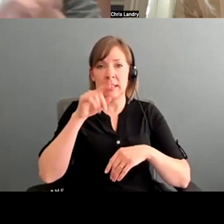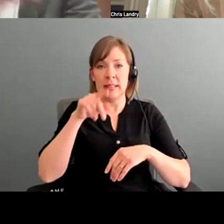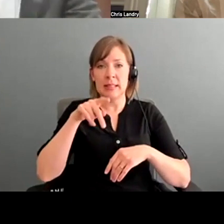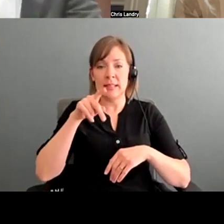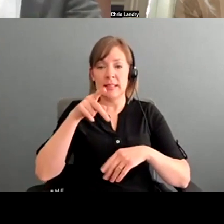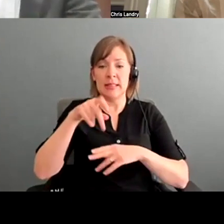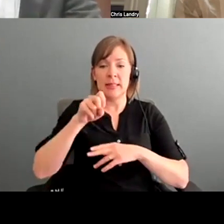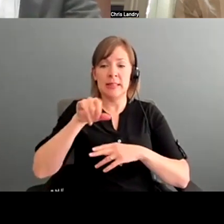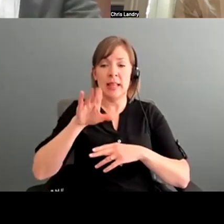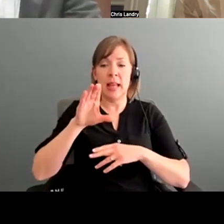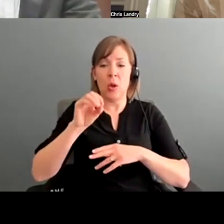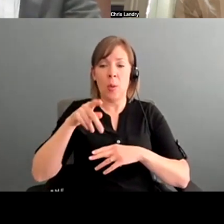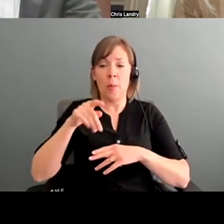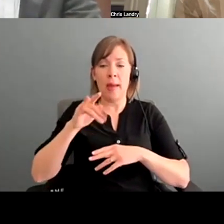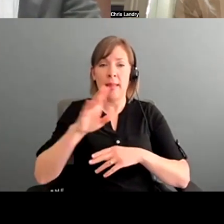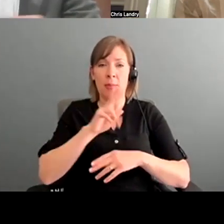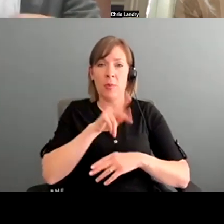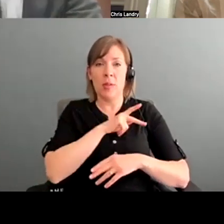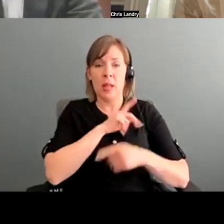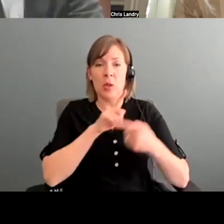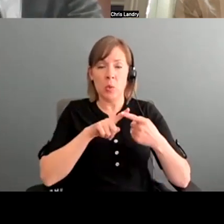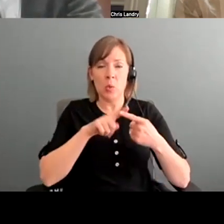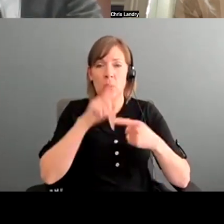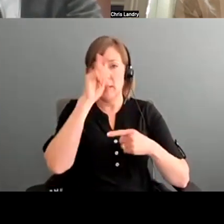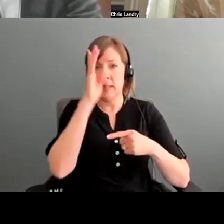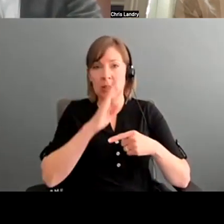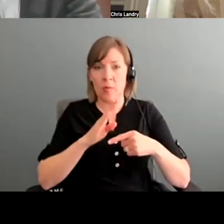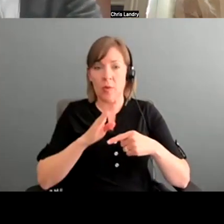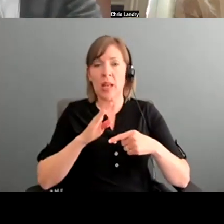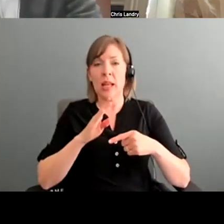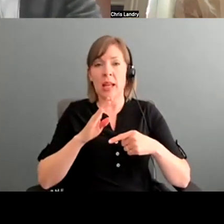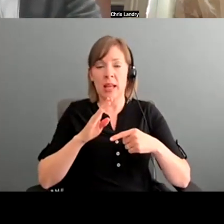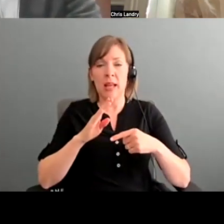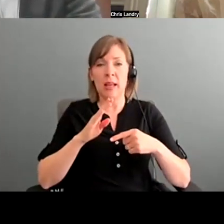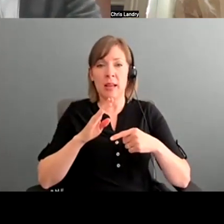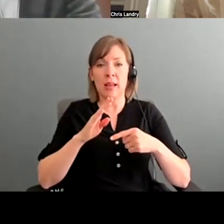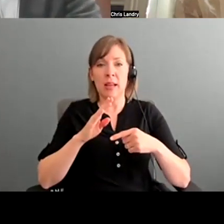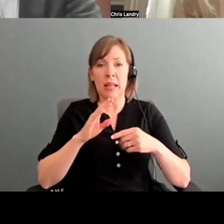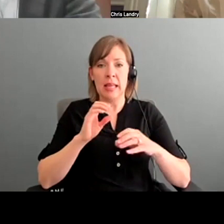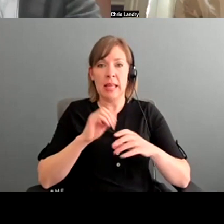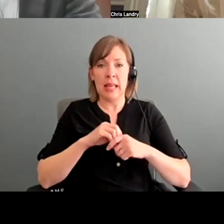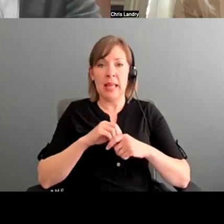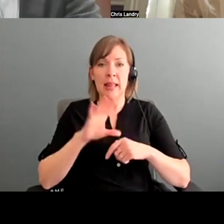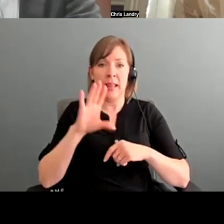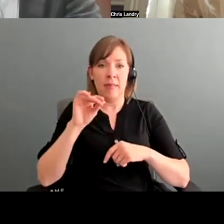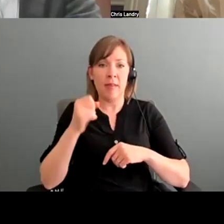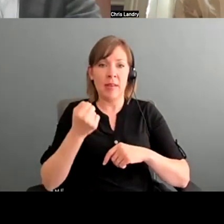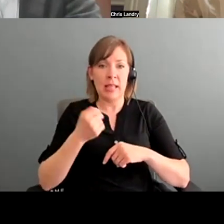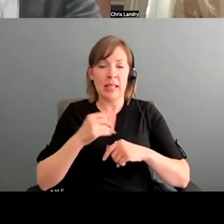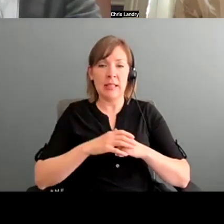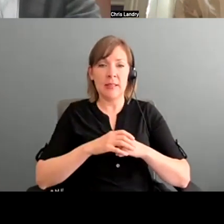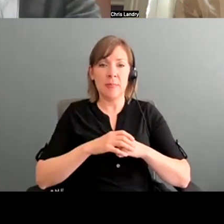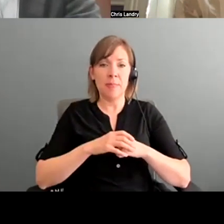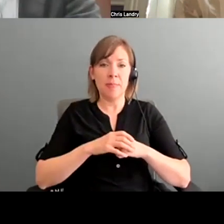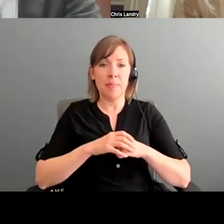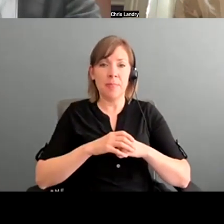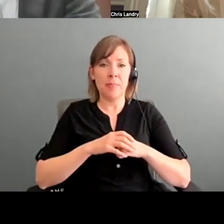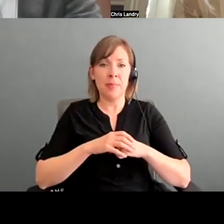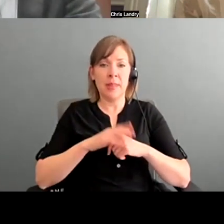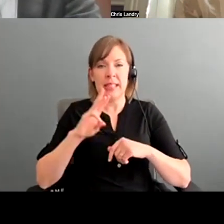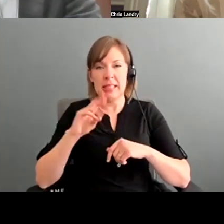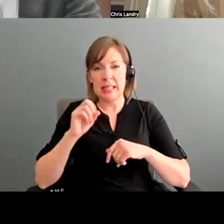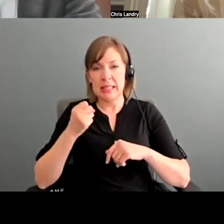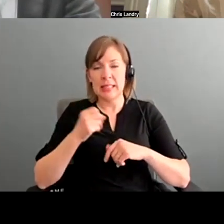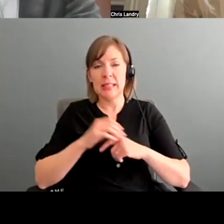personality to schizophrenia in the 50s and in 60s,